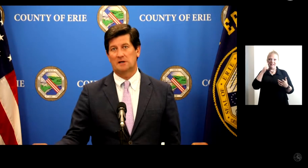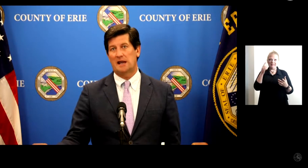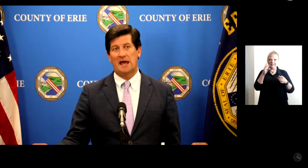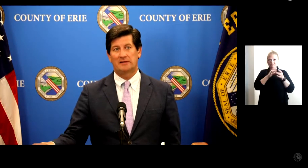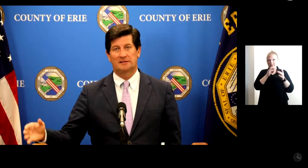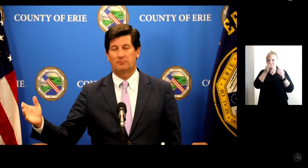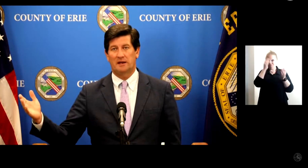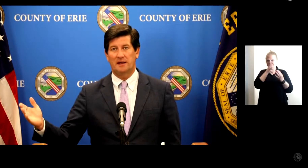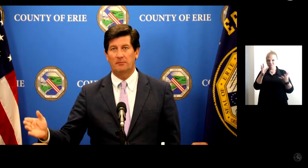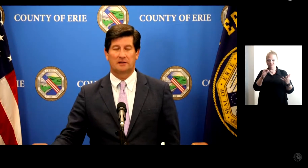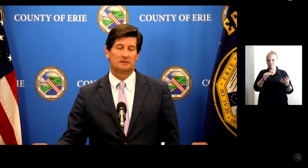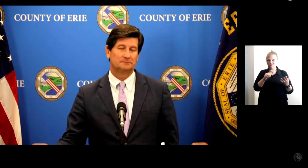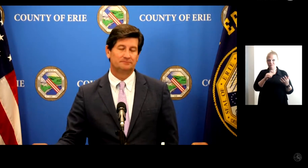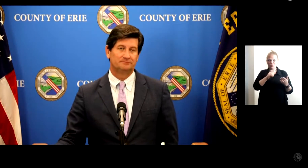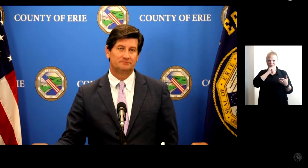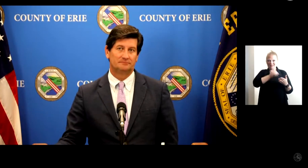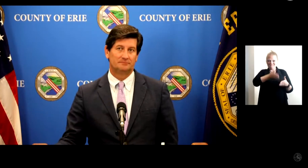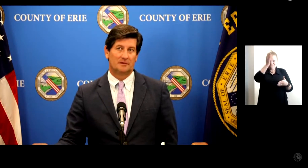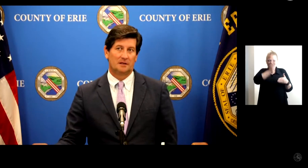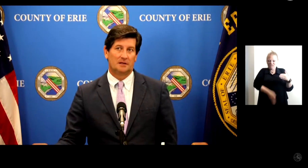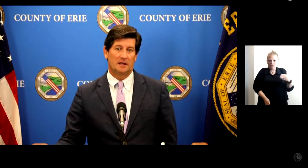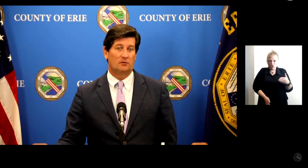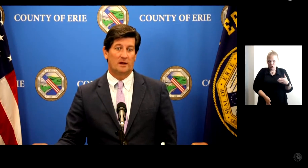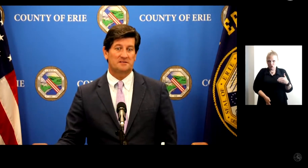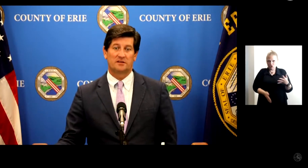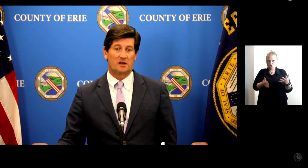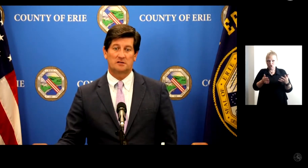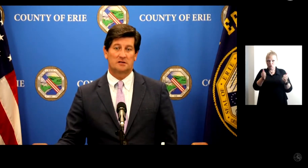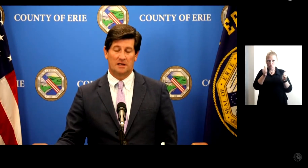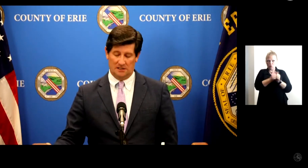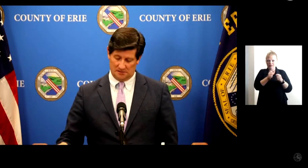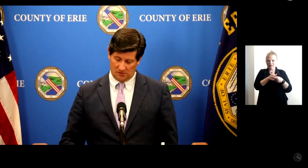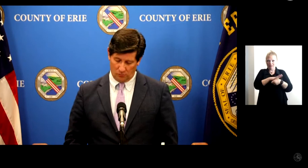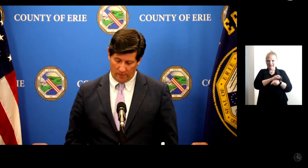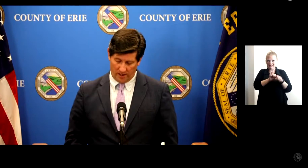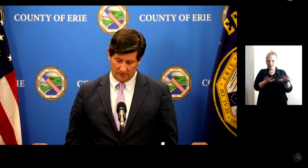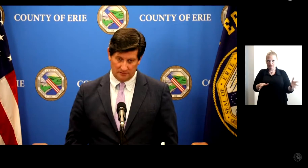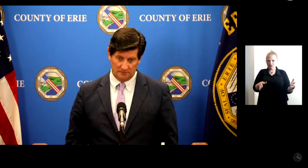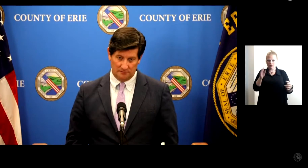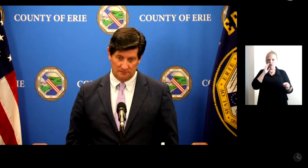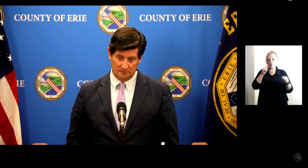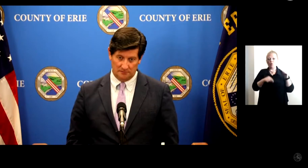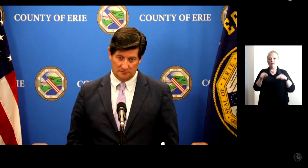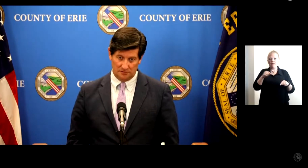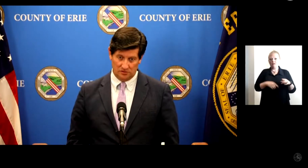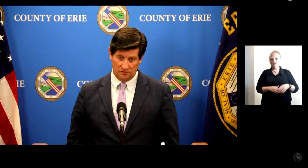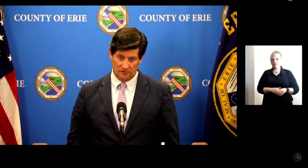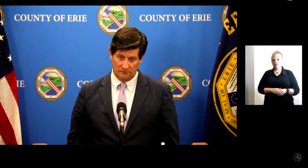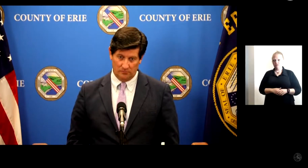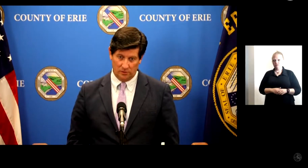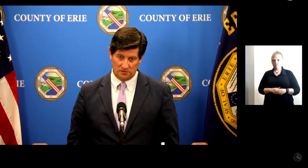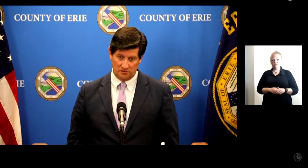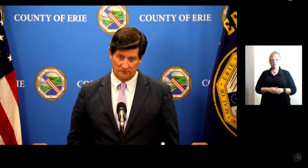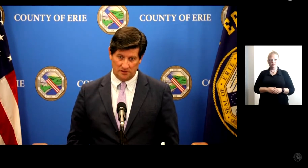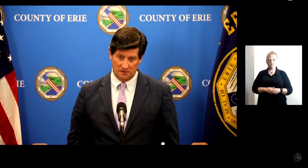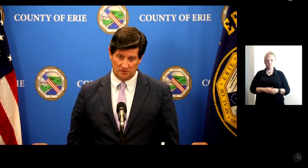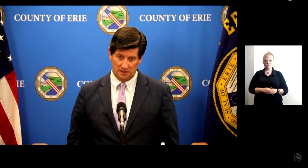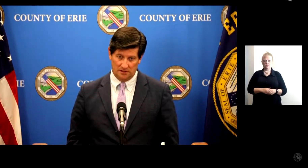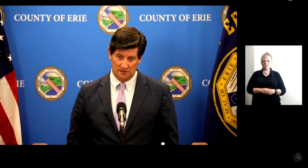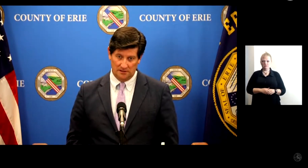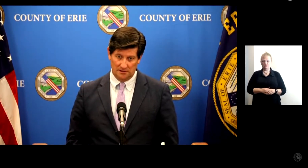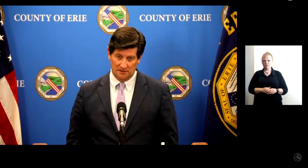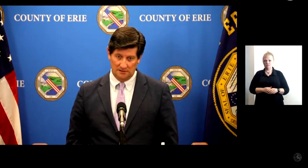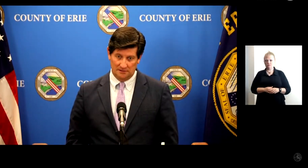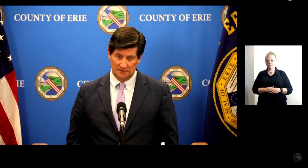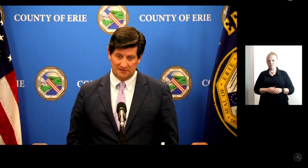sent is we're not out of this pandemic. And the rest of the country, I'll go back to show the picture of the